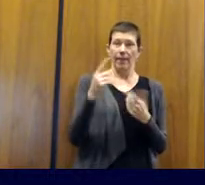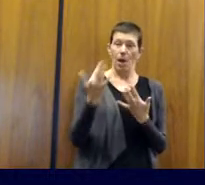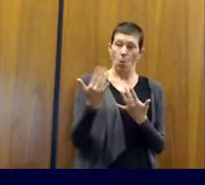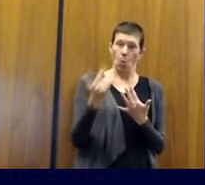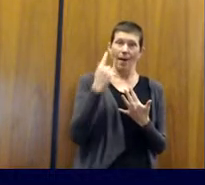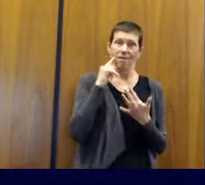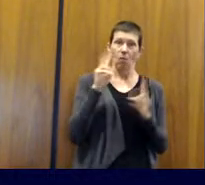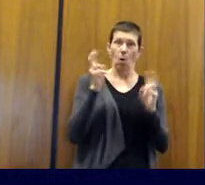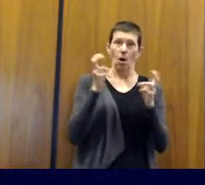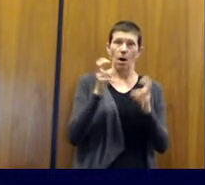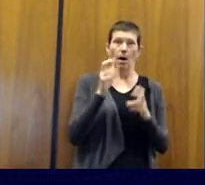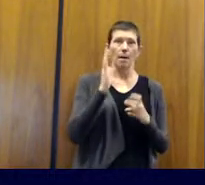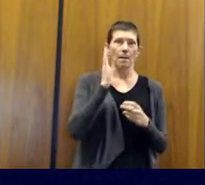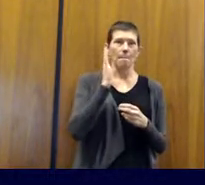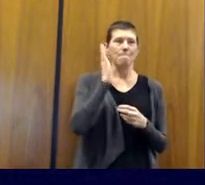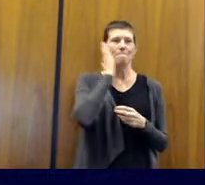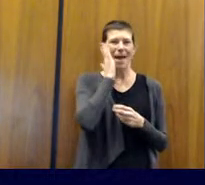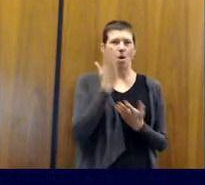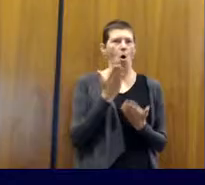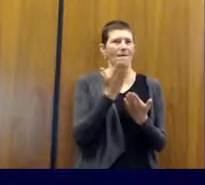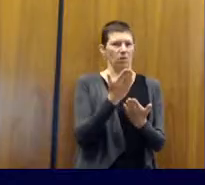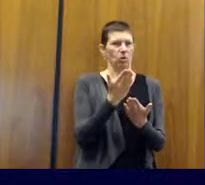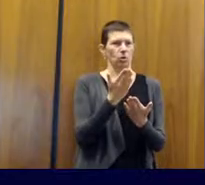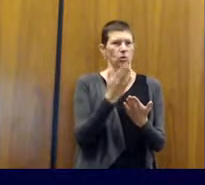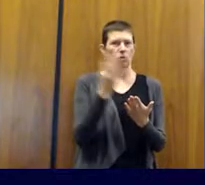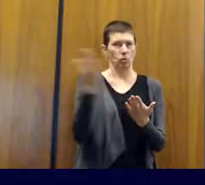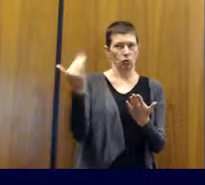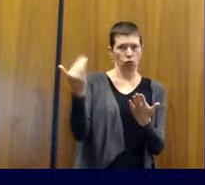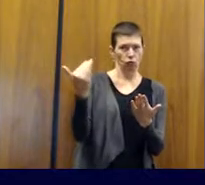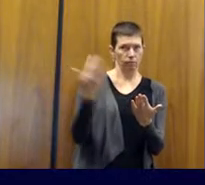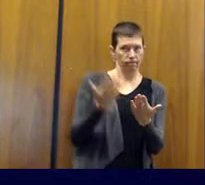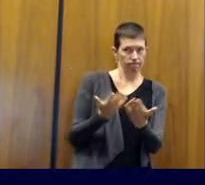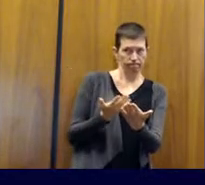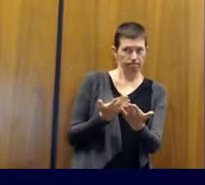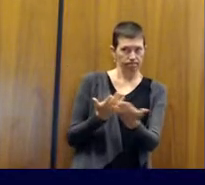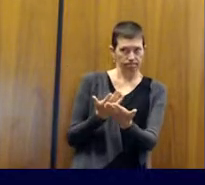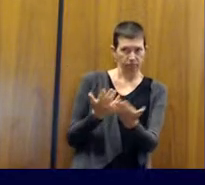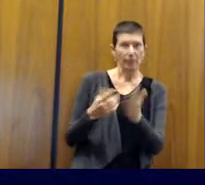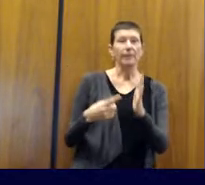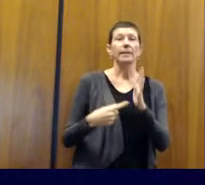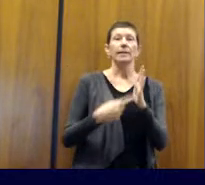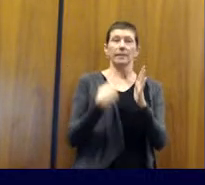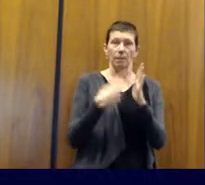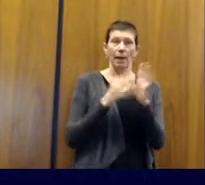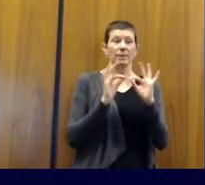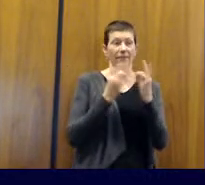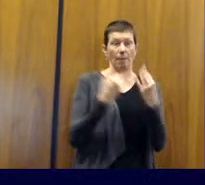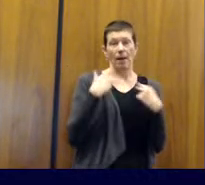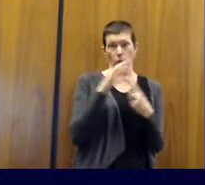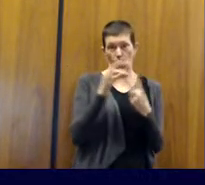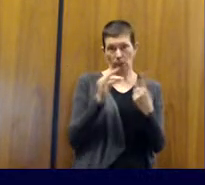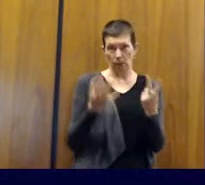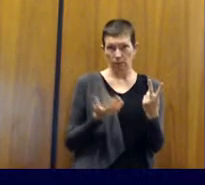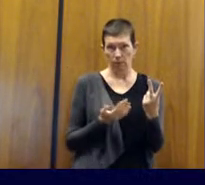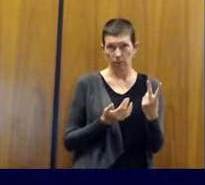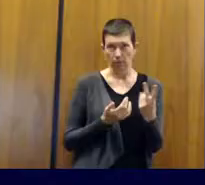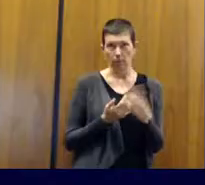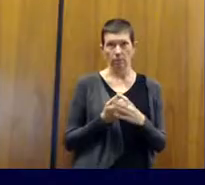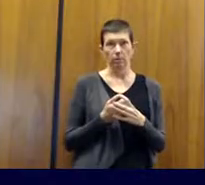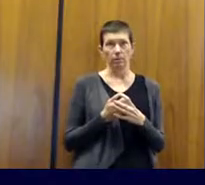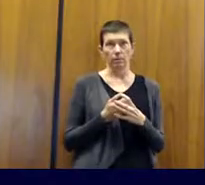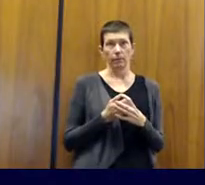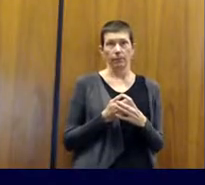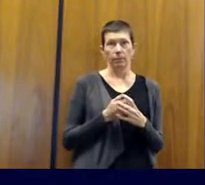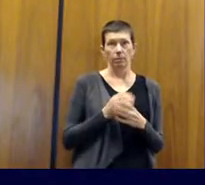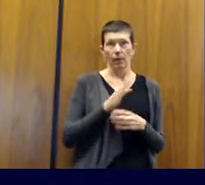they call the bed offers to return. And sometimes the family has a choice. You never have